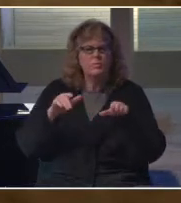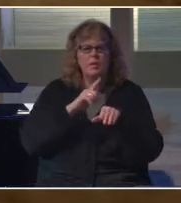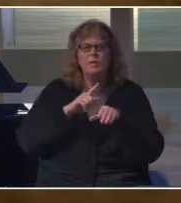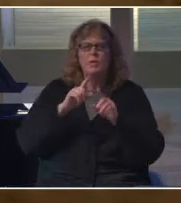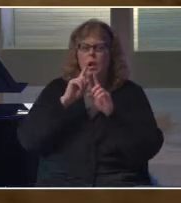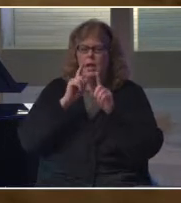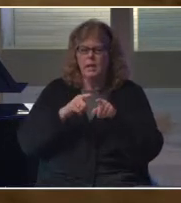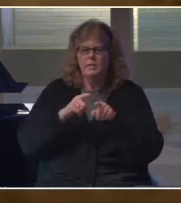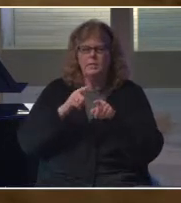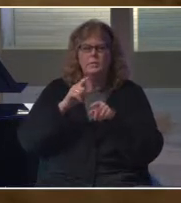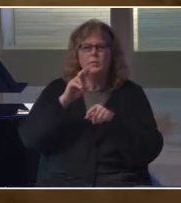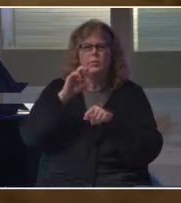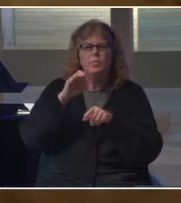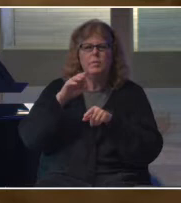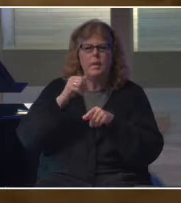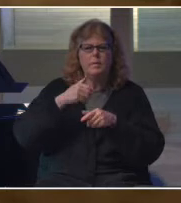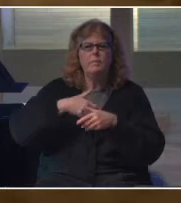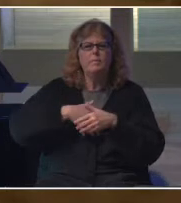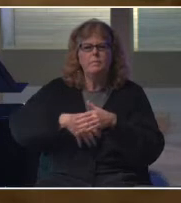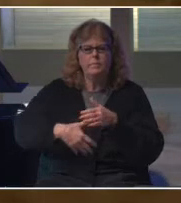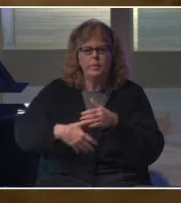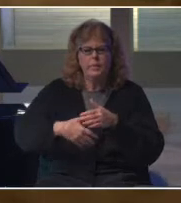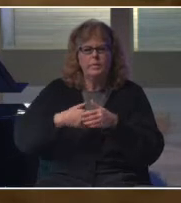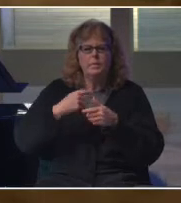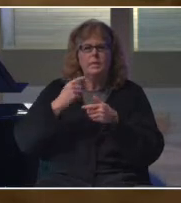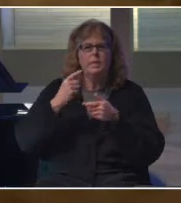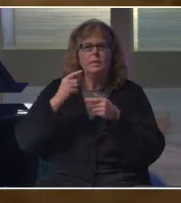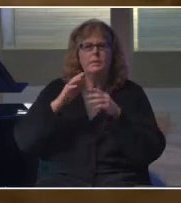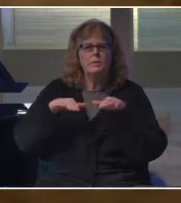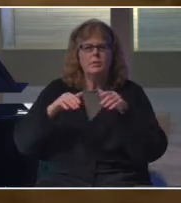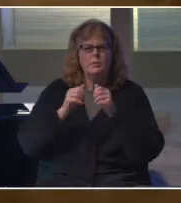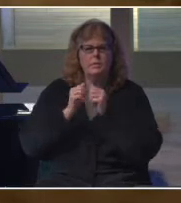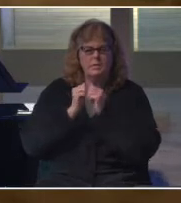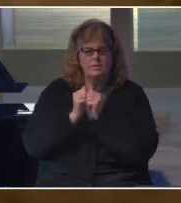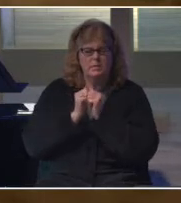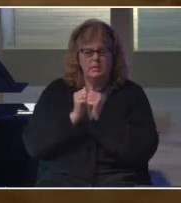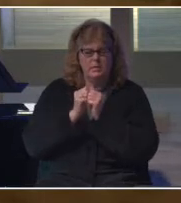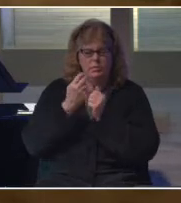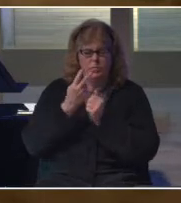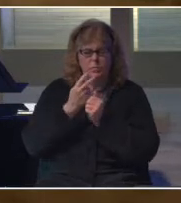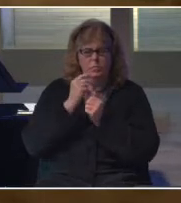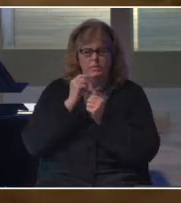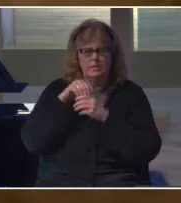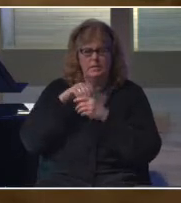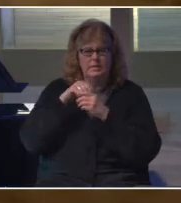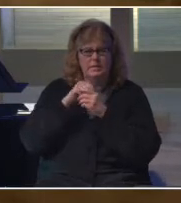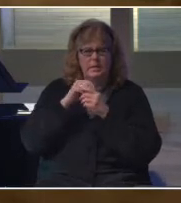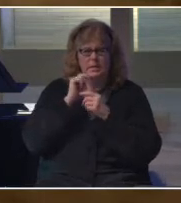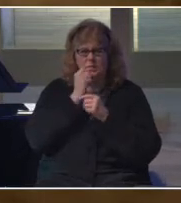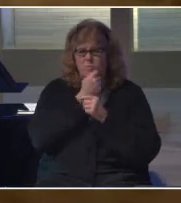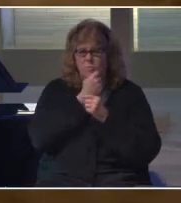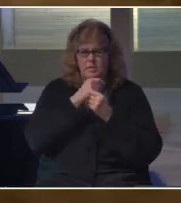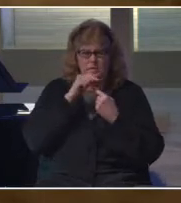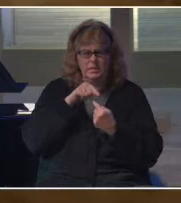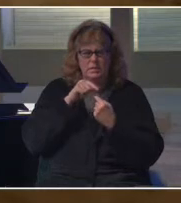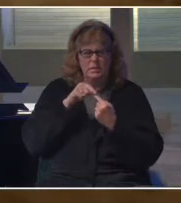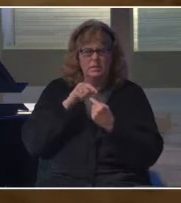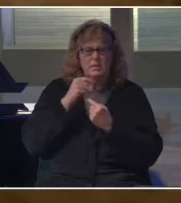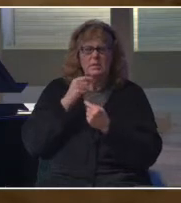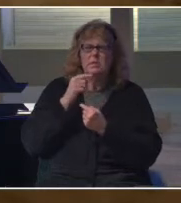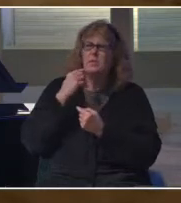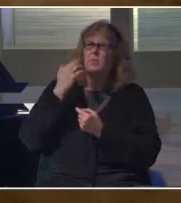him, and Rebekah, his wife, conceived. But the children struggled together within her, and she said, "If it is so, why then am I this